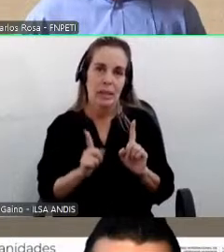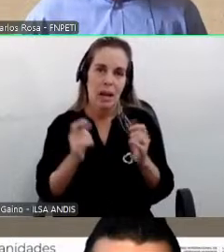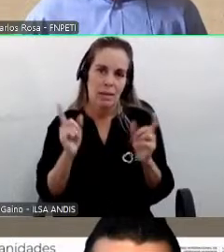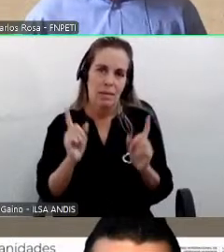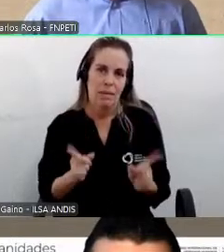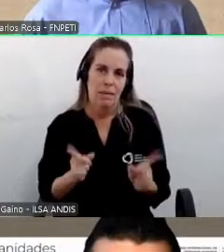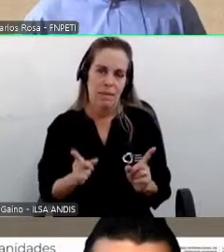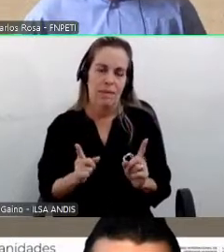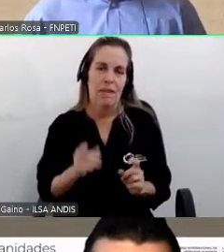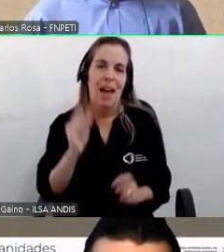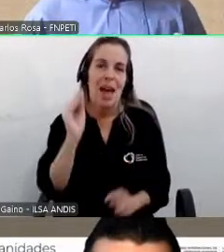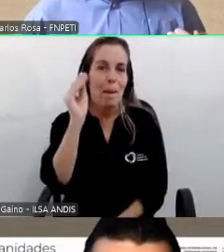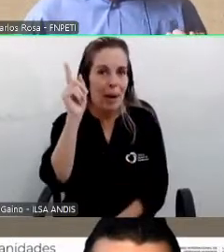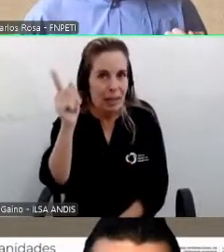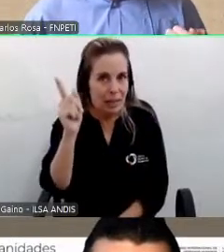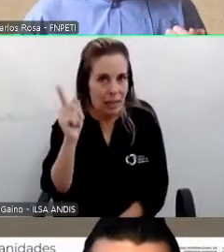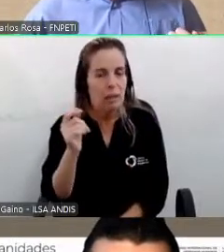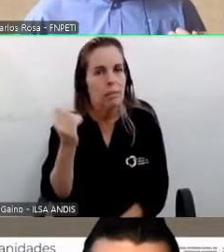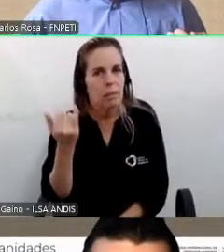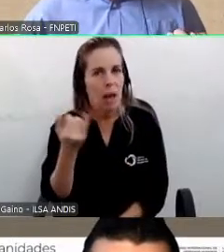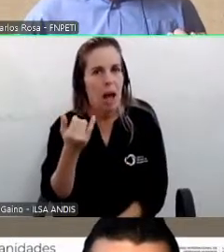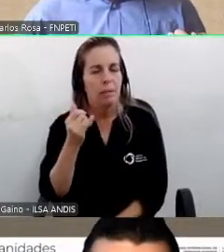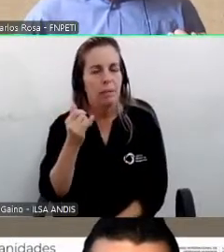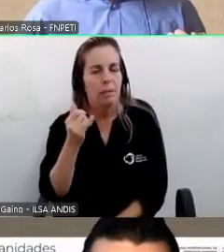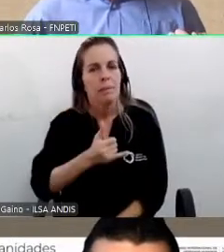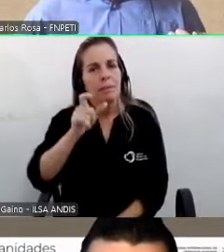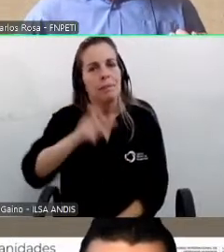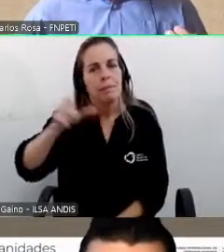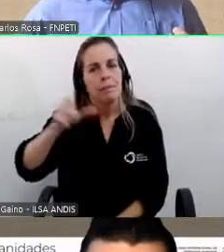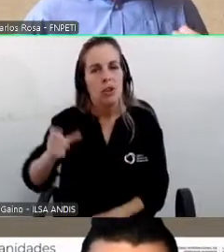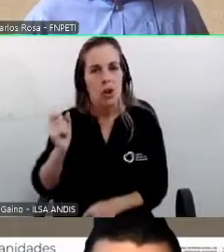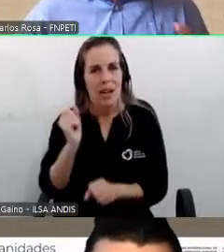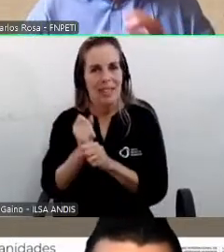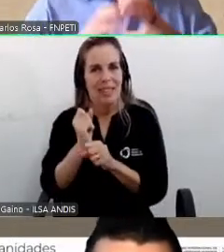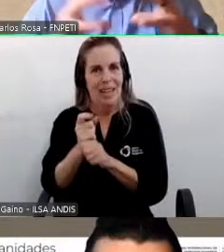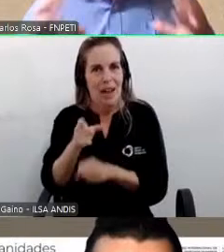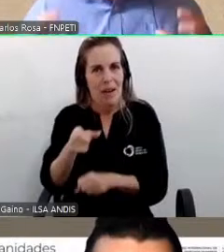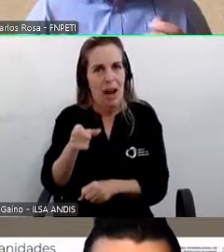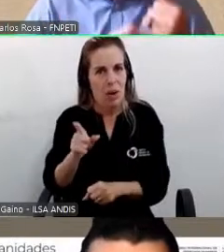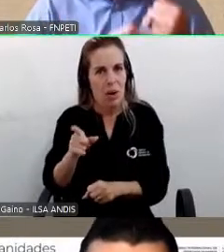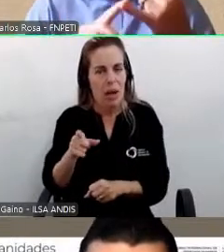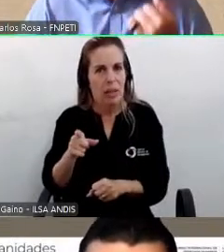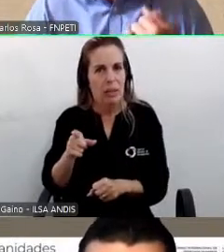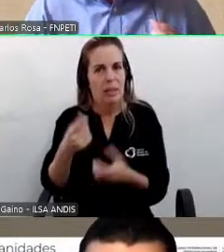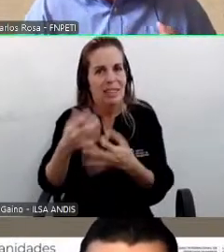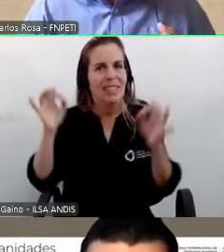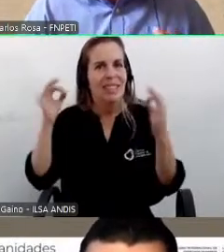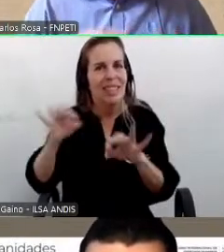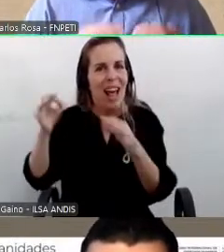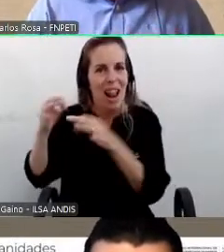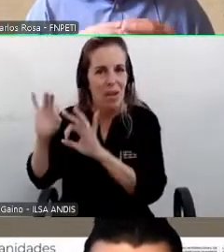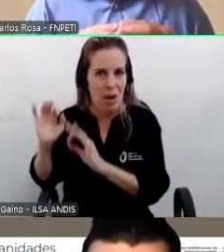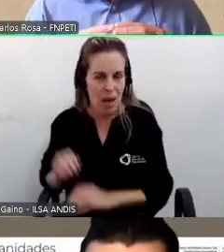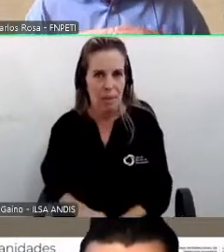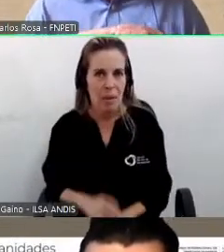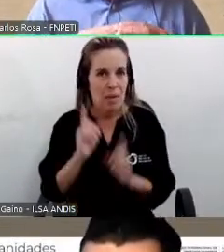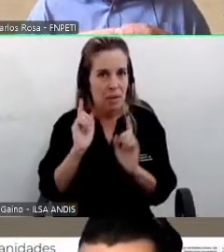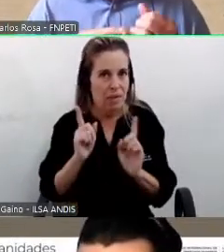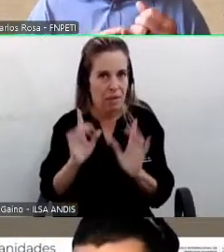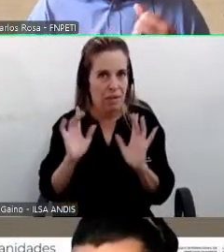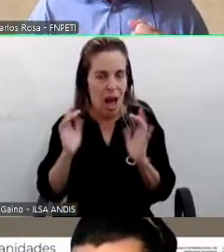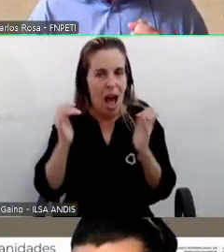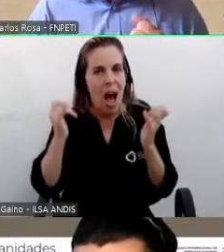Brazil still sees a very high number of workers that are being rescued from slave work. That means that there's